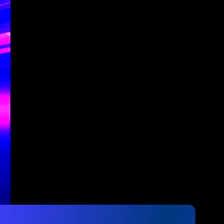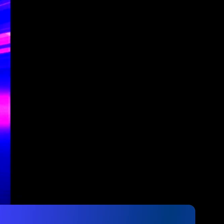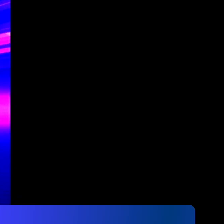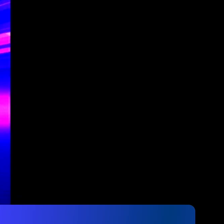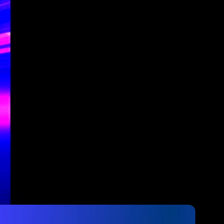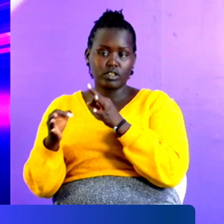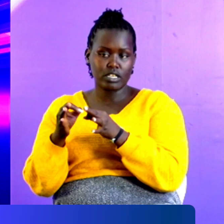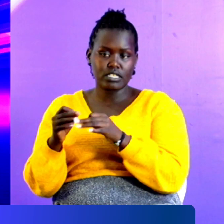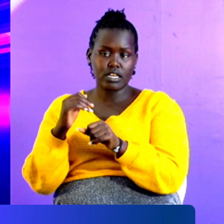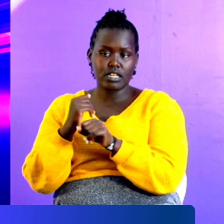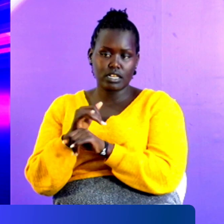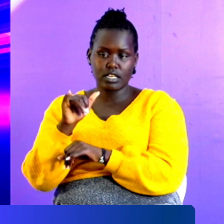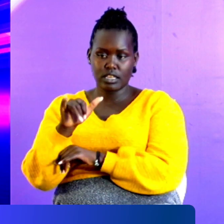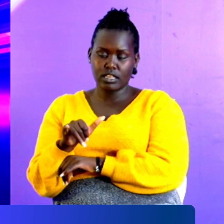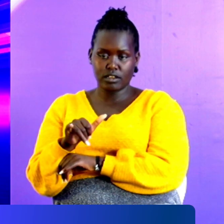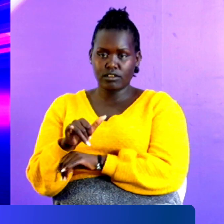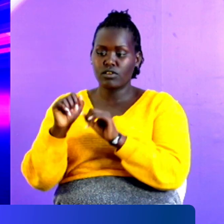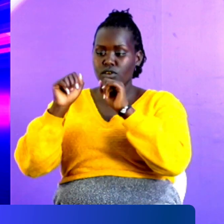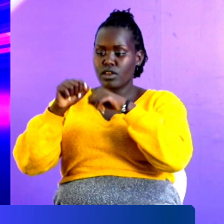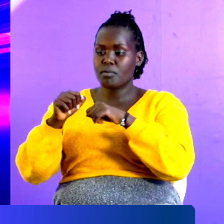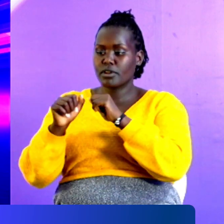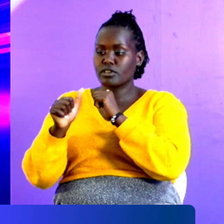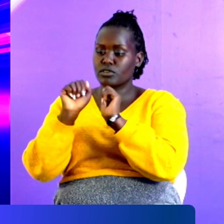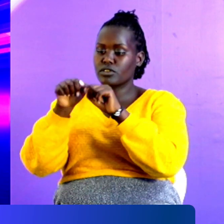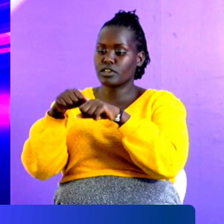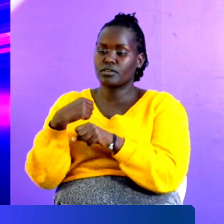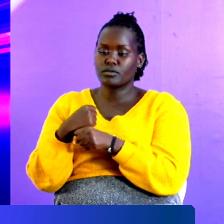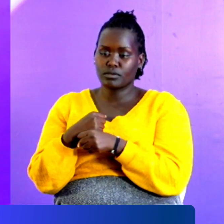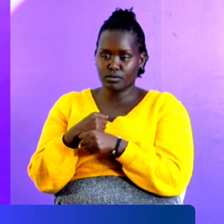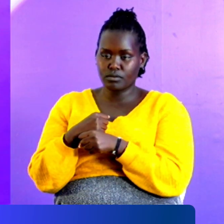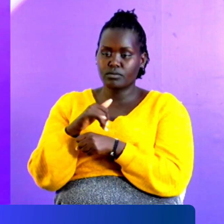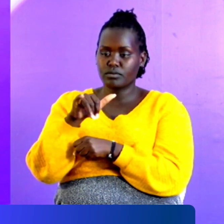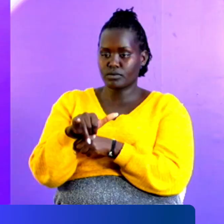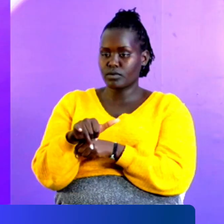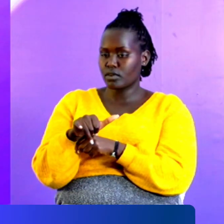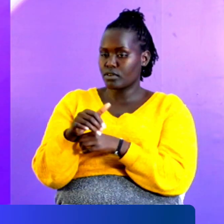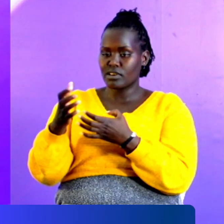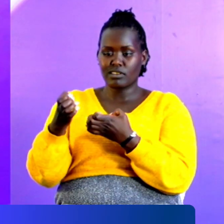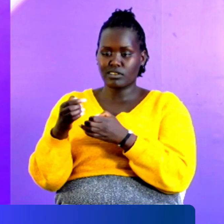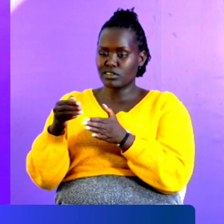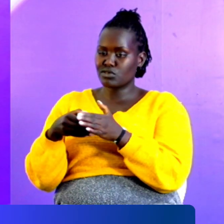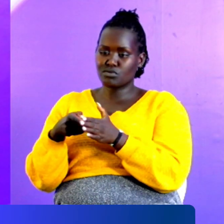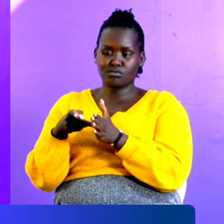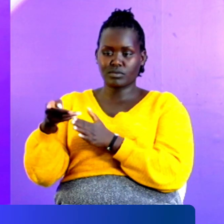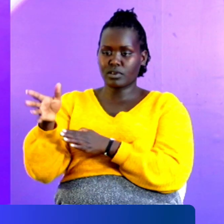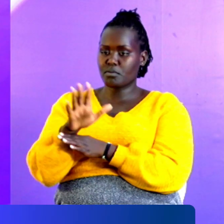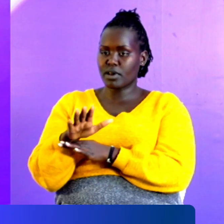and he did it just To the ability that he could that do he it. could do it, Yeah. there's no need to return the money. But he Because says